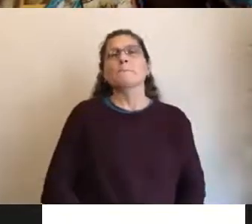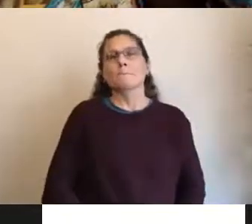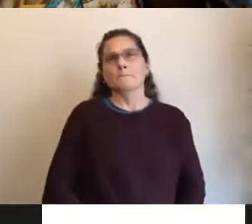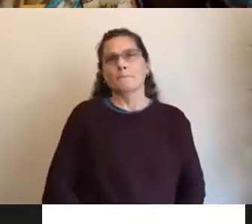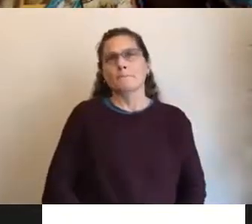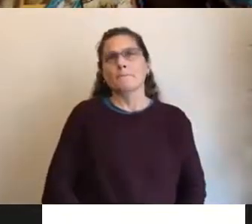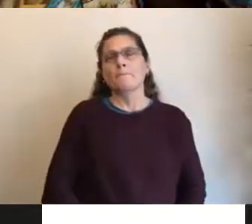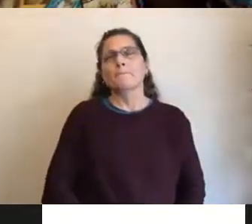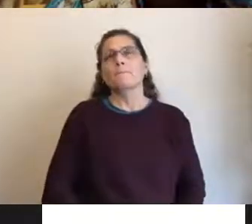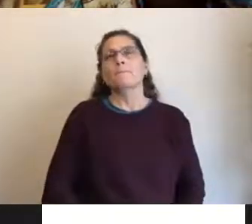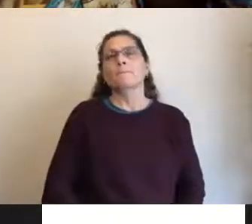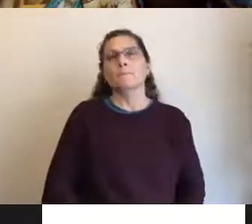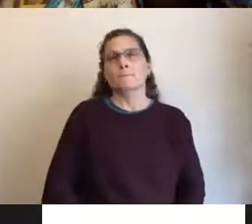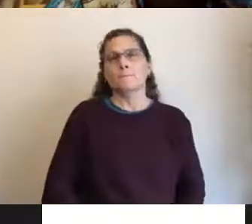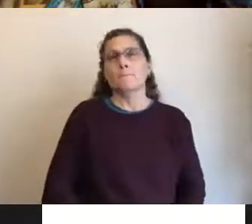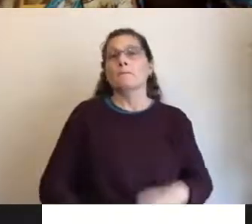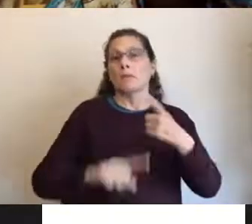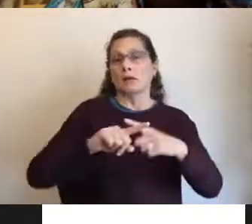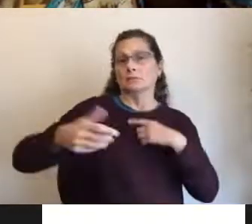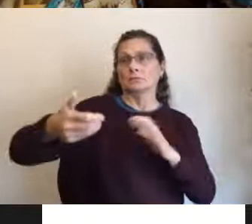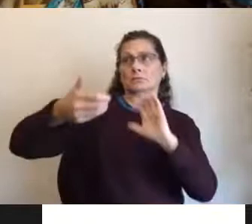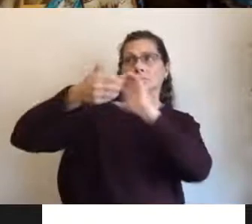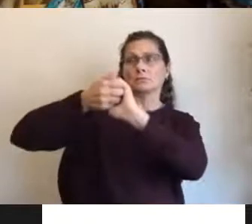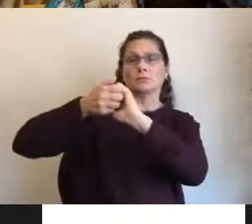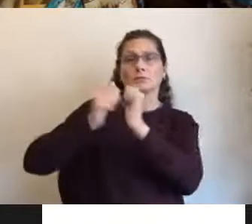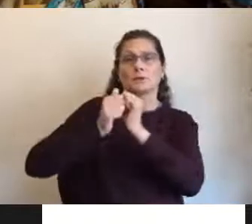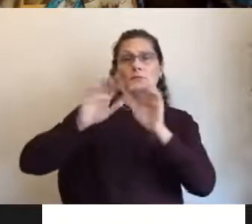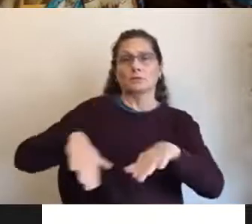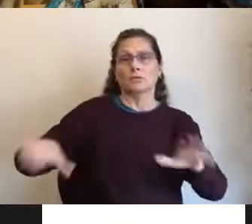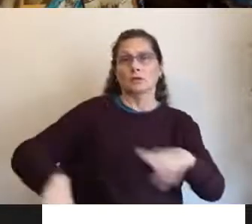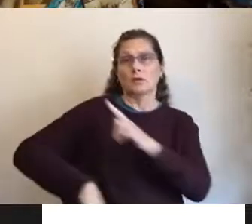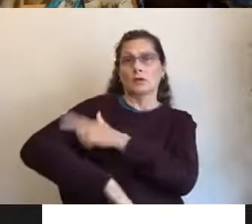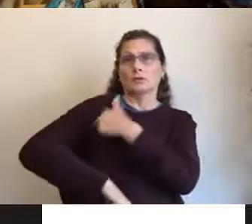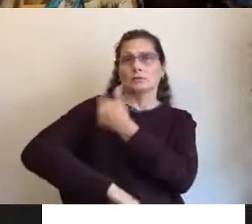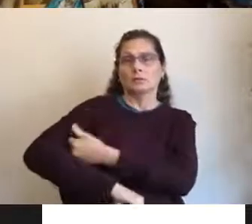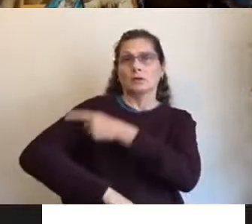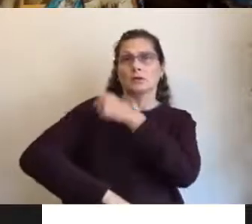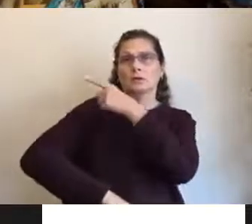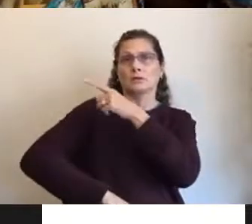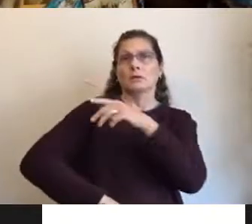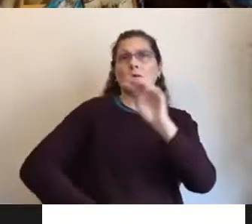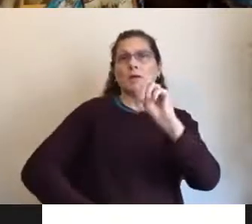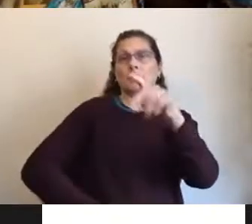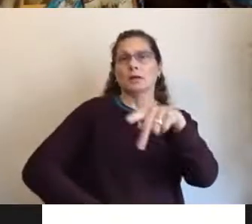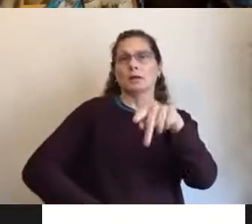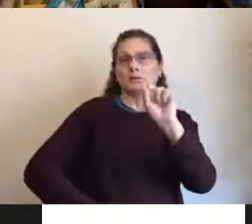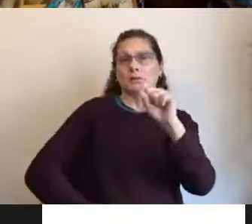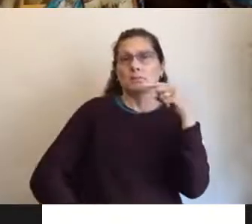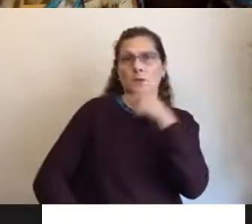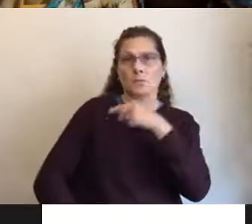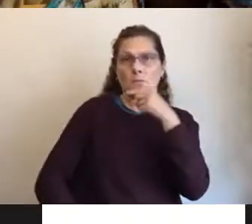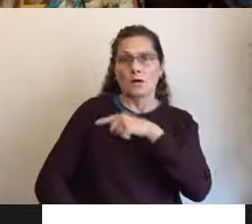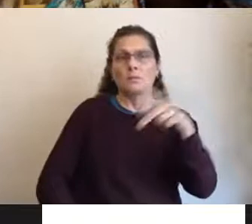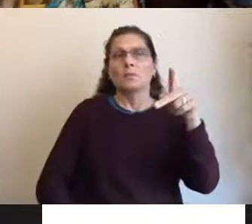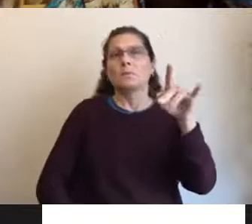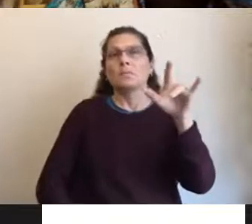to provide free flu clinics starting next week, November 9th. And what will happen is that the